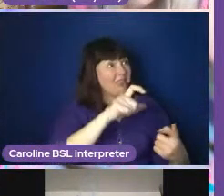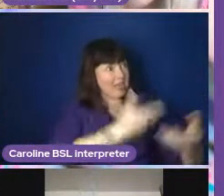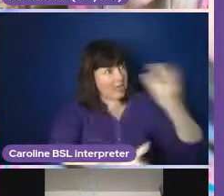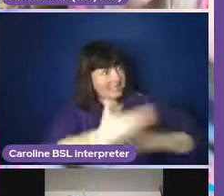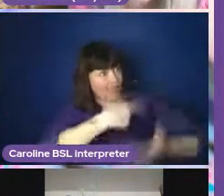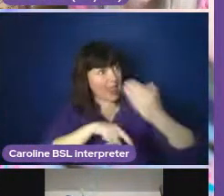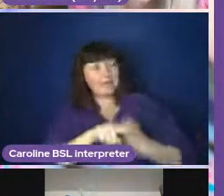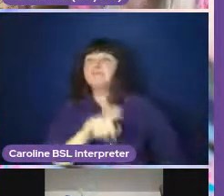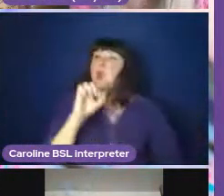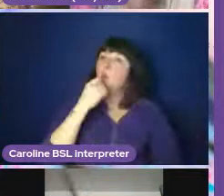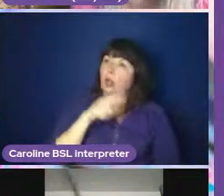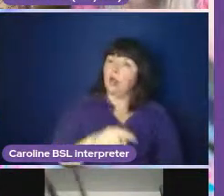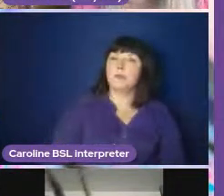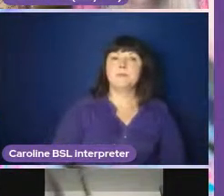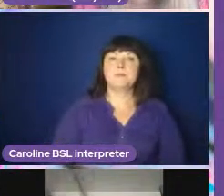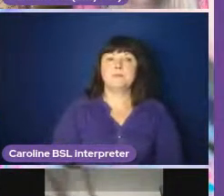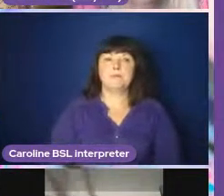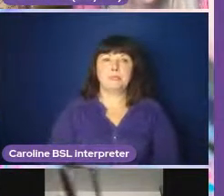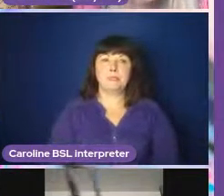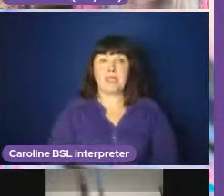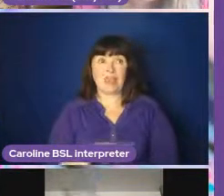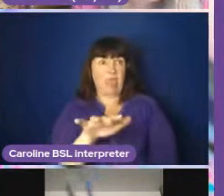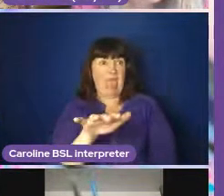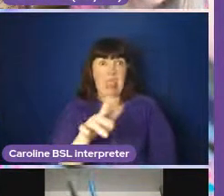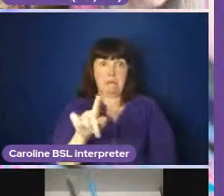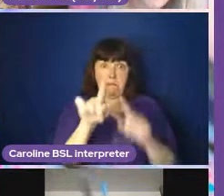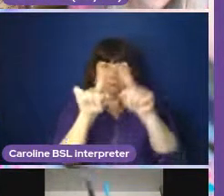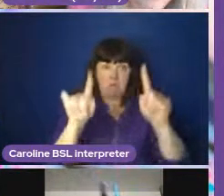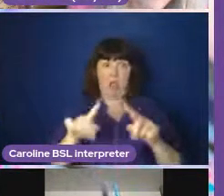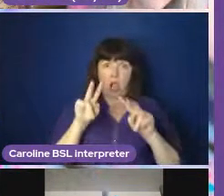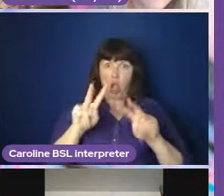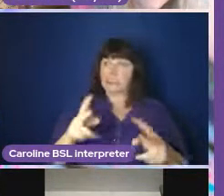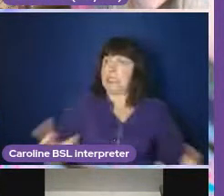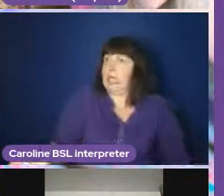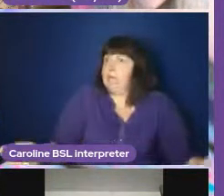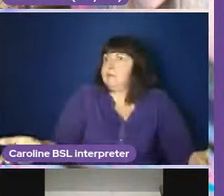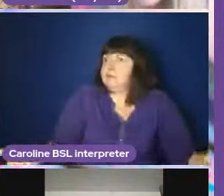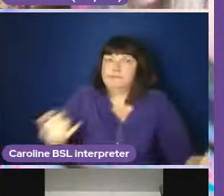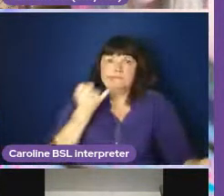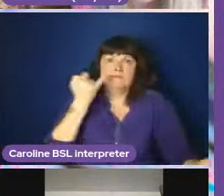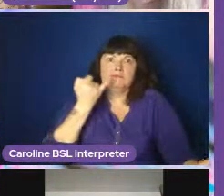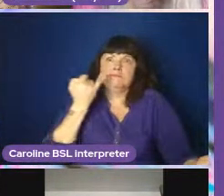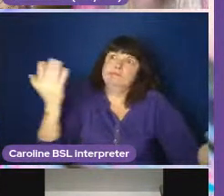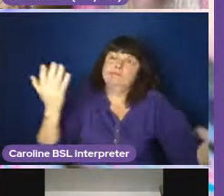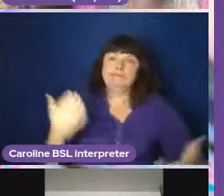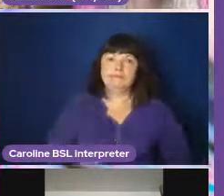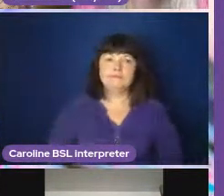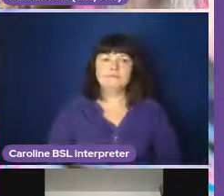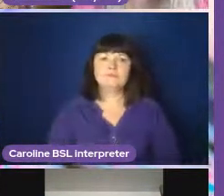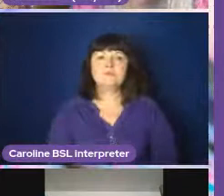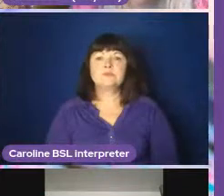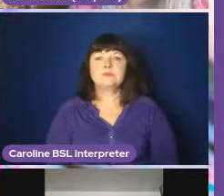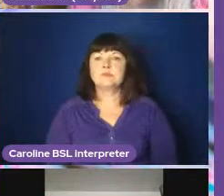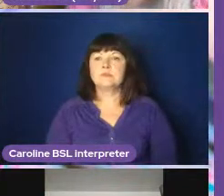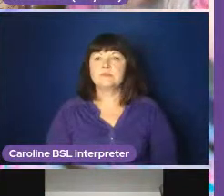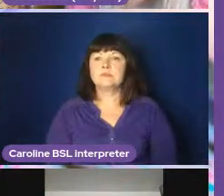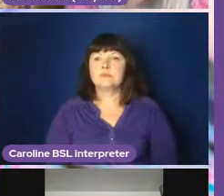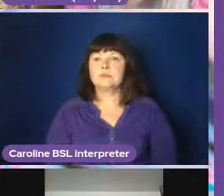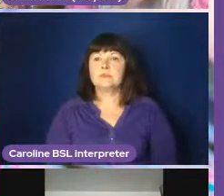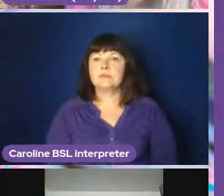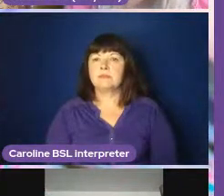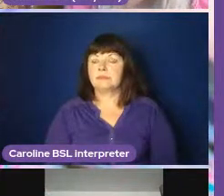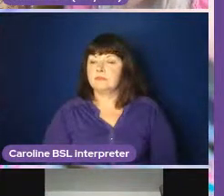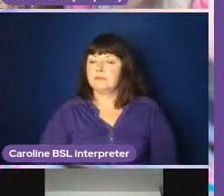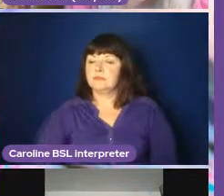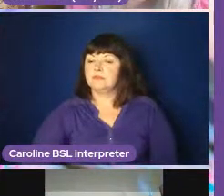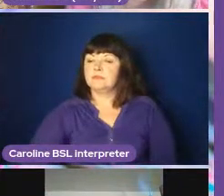will, if it's up, because I can't bloody see it. We can see it now. We can see it. Right. I